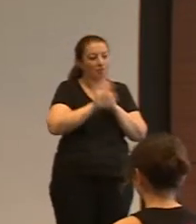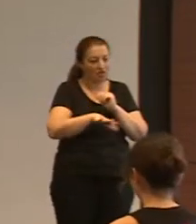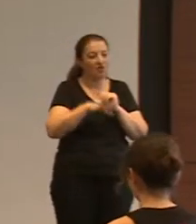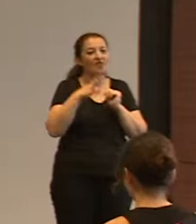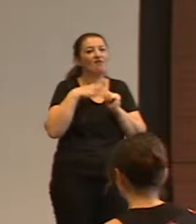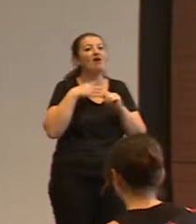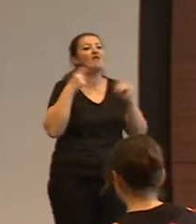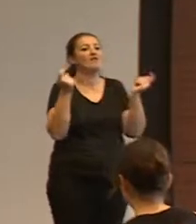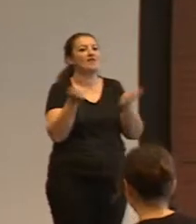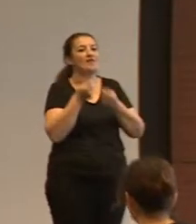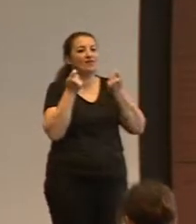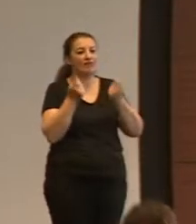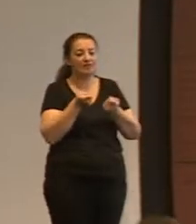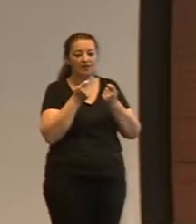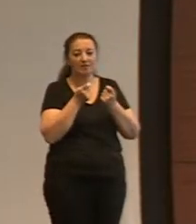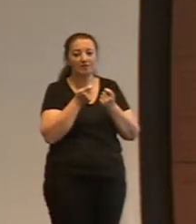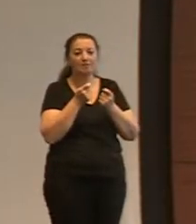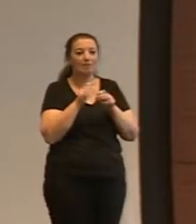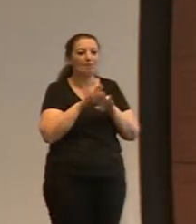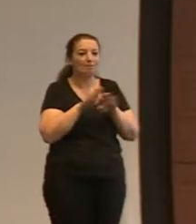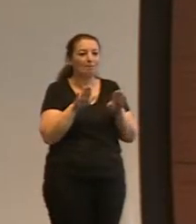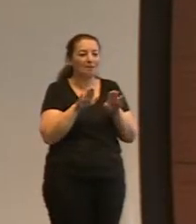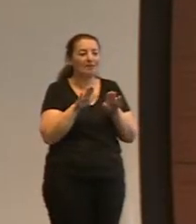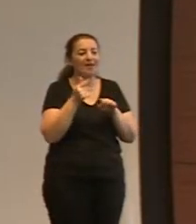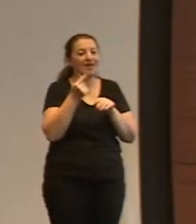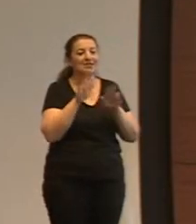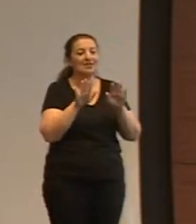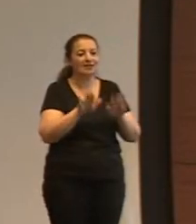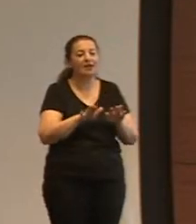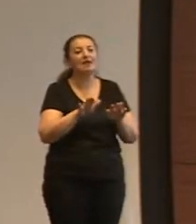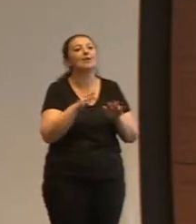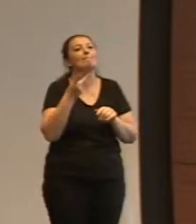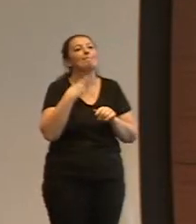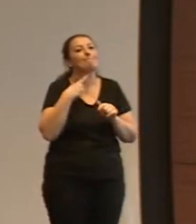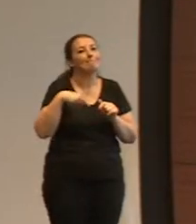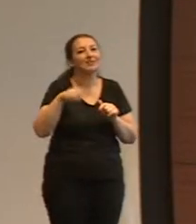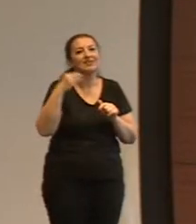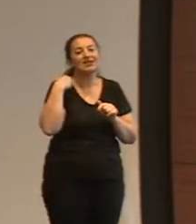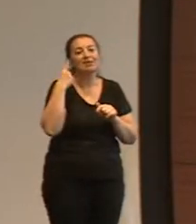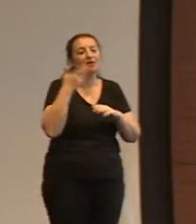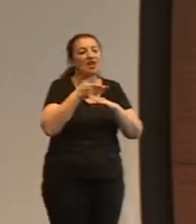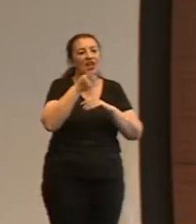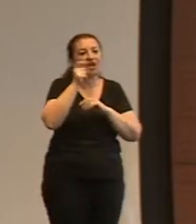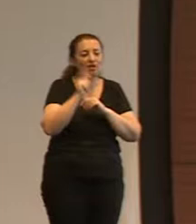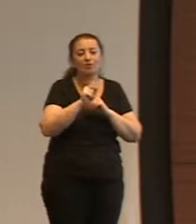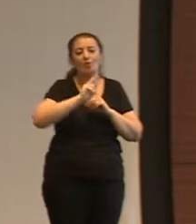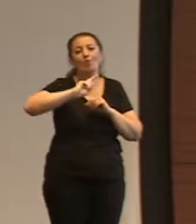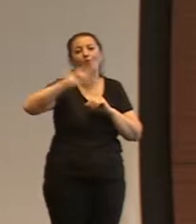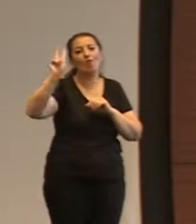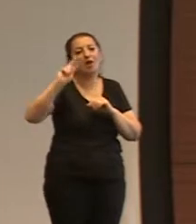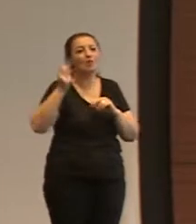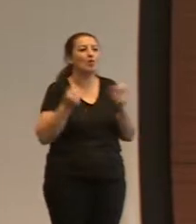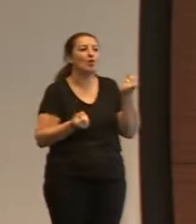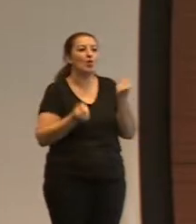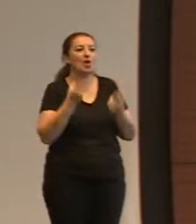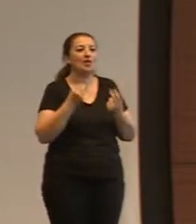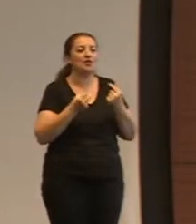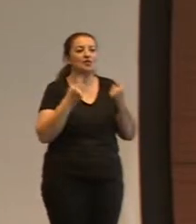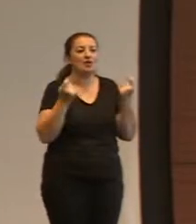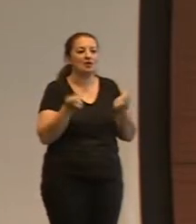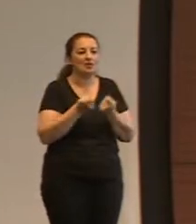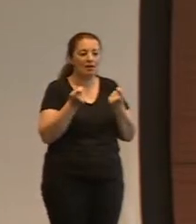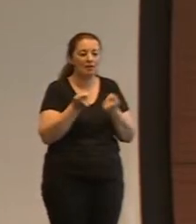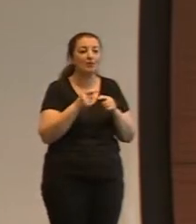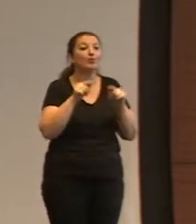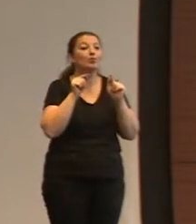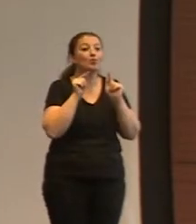is still with us but of course we there will be some new pandemics